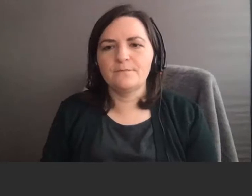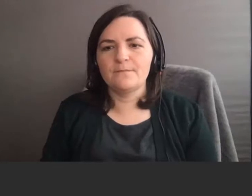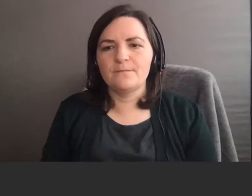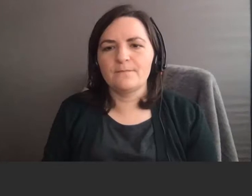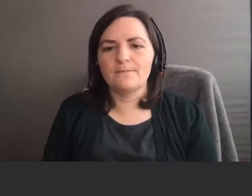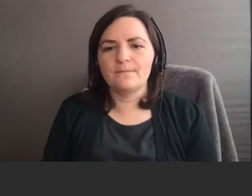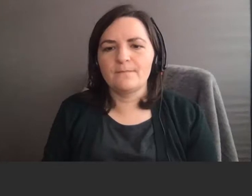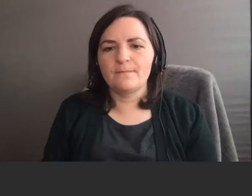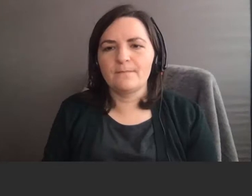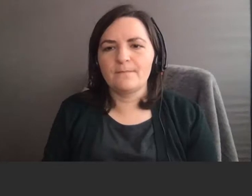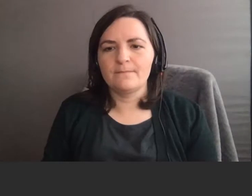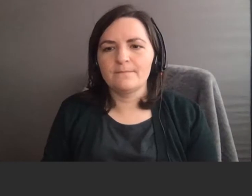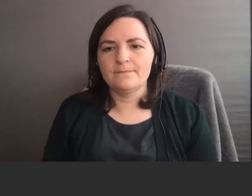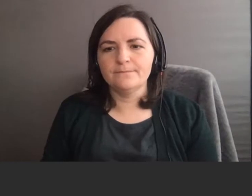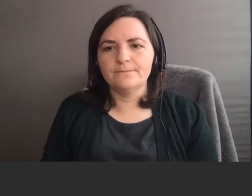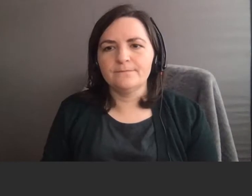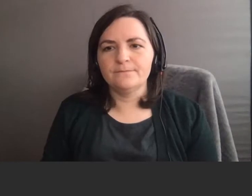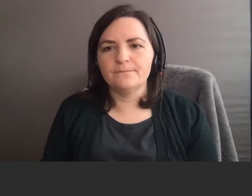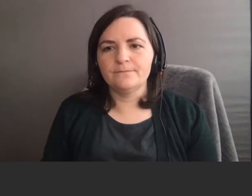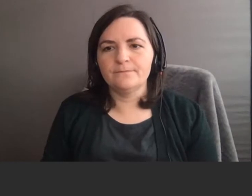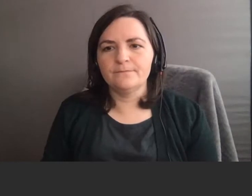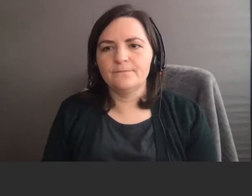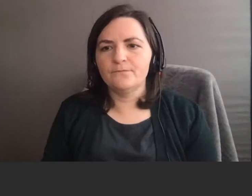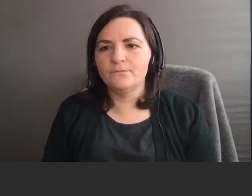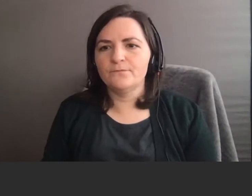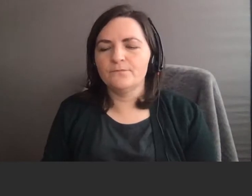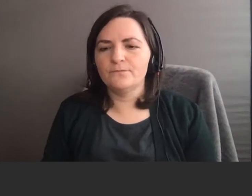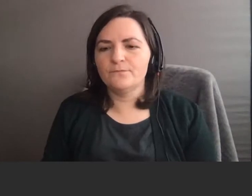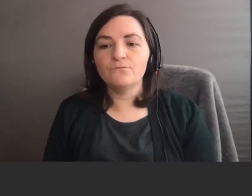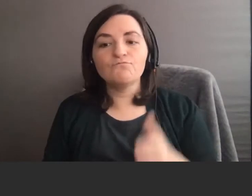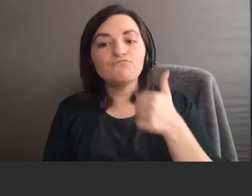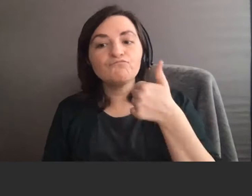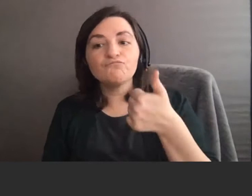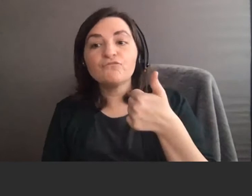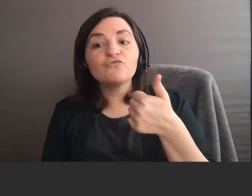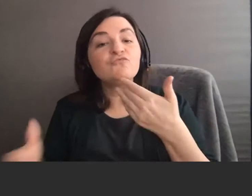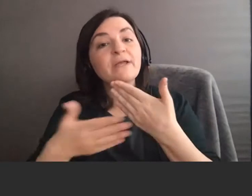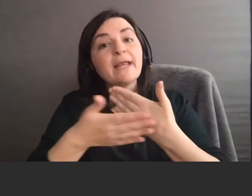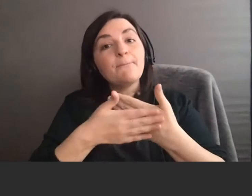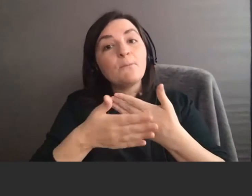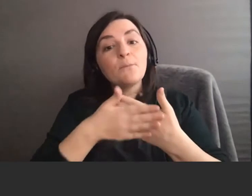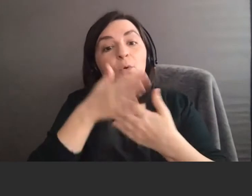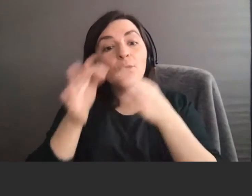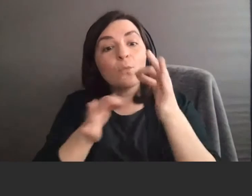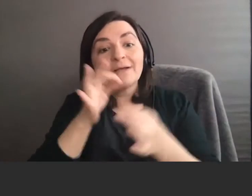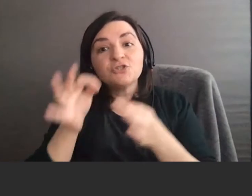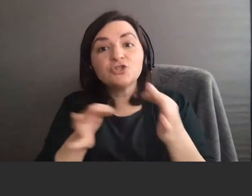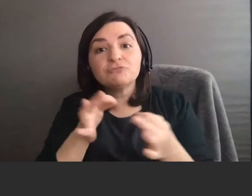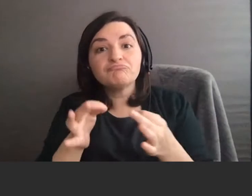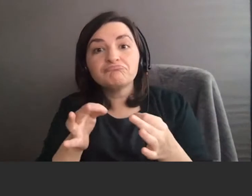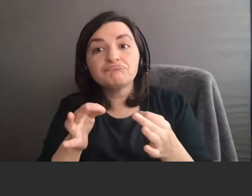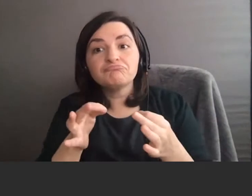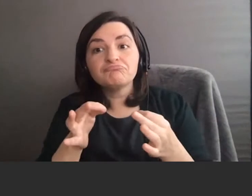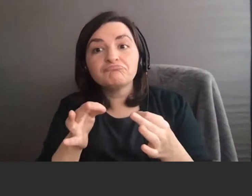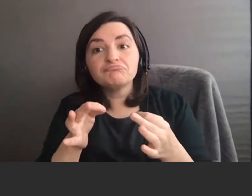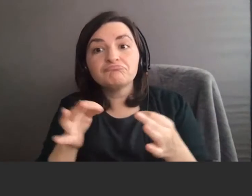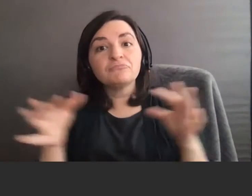Okay, great. Any other questions about the Viva